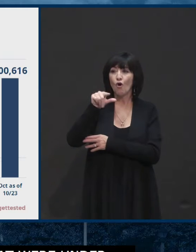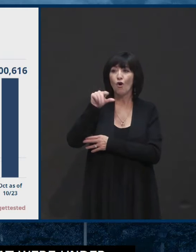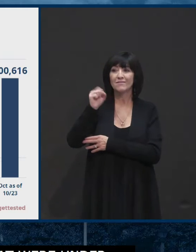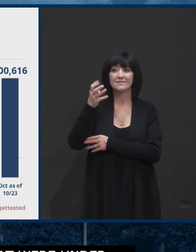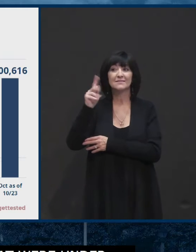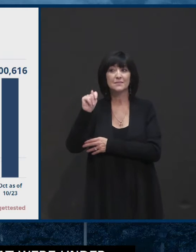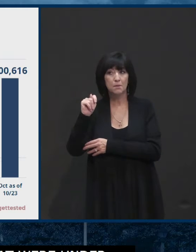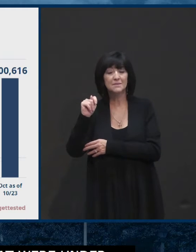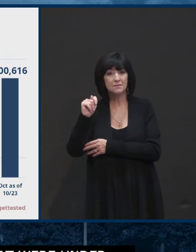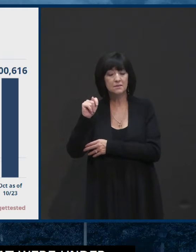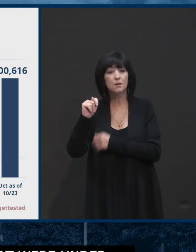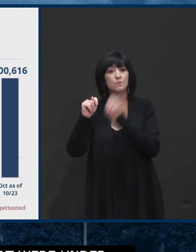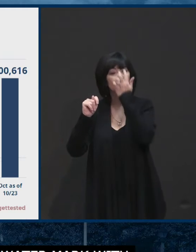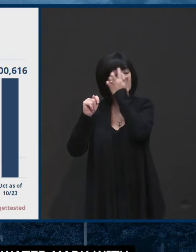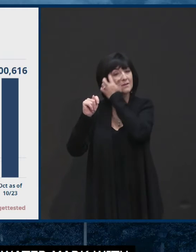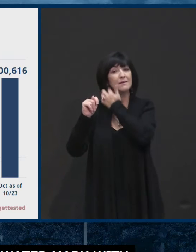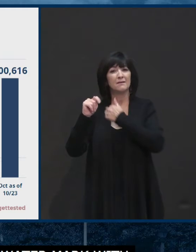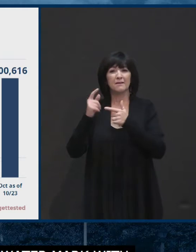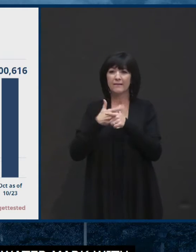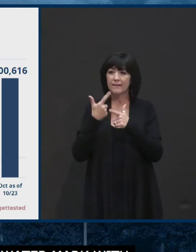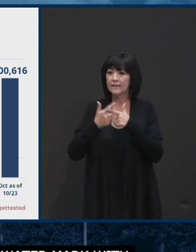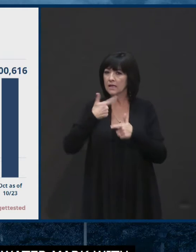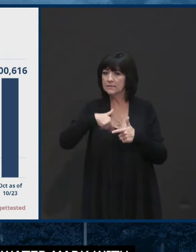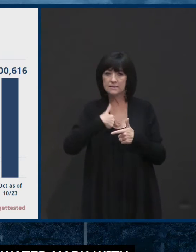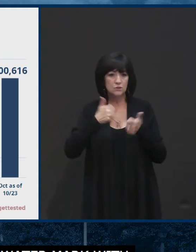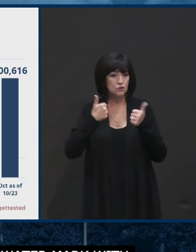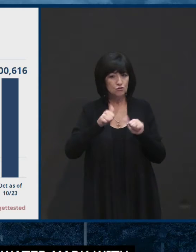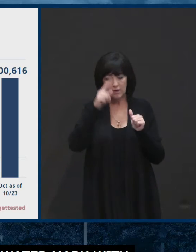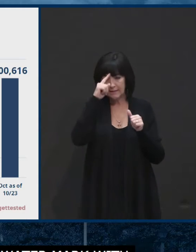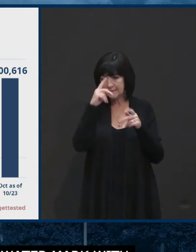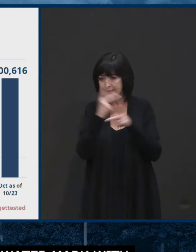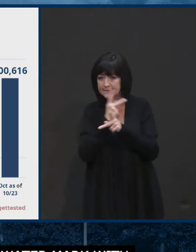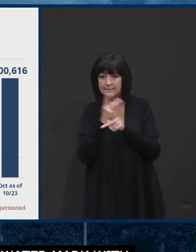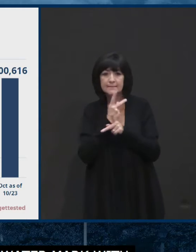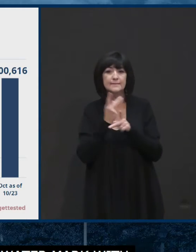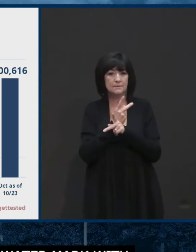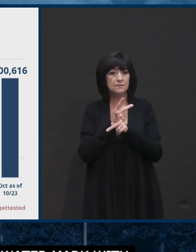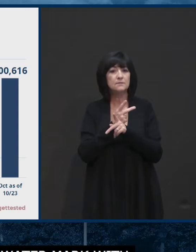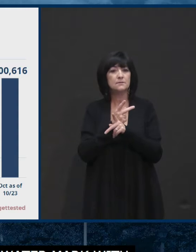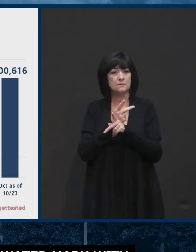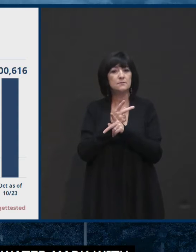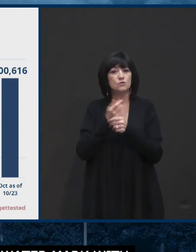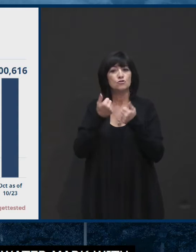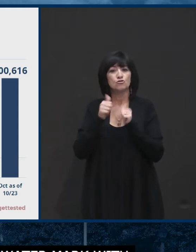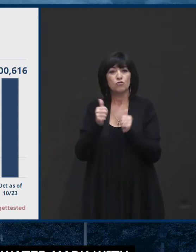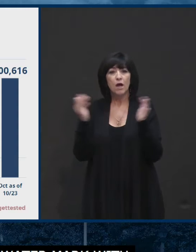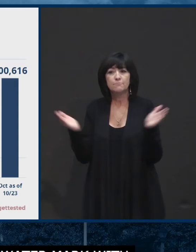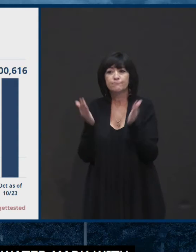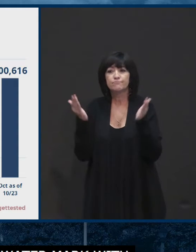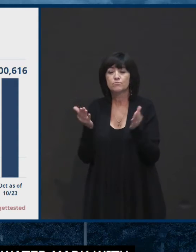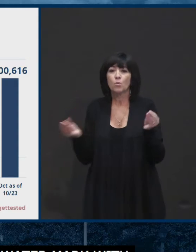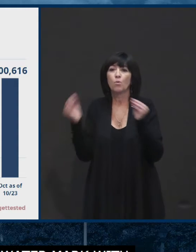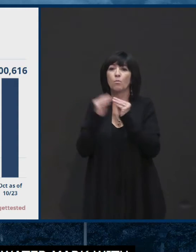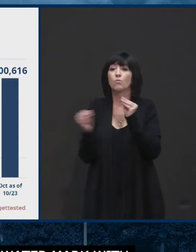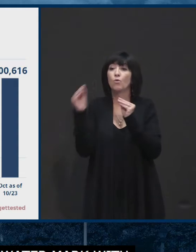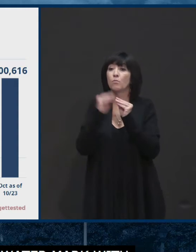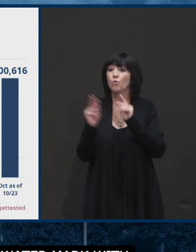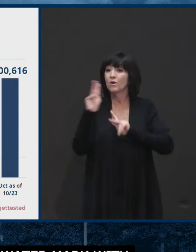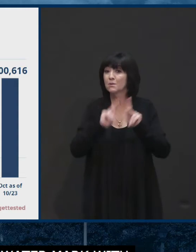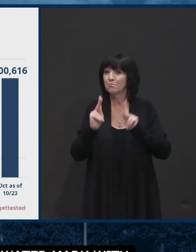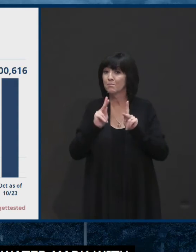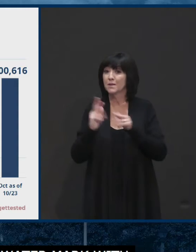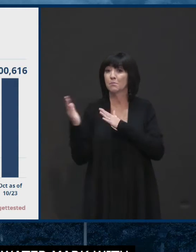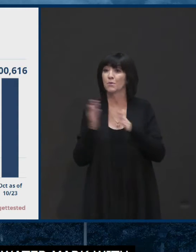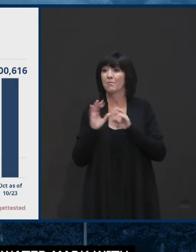really put our heads together to figure out what we could do to capture additional people, knowing that people are returning to work, children are going back to